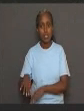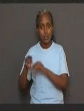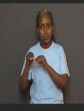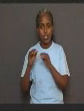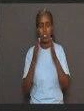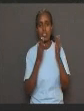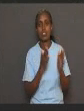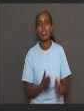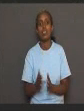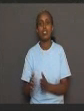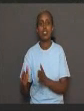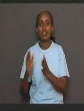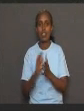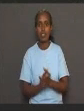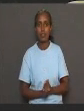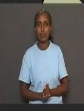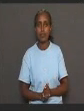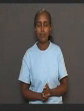Students, let's get ready.